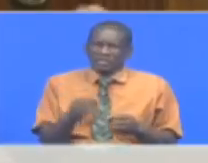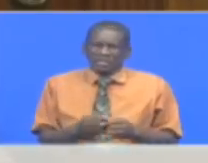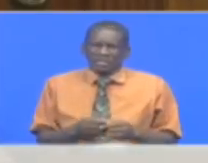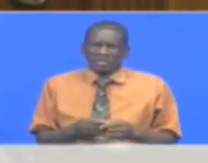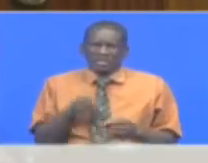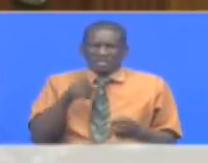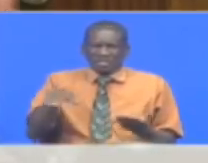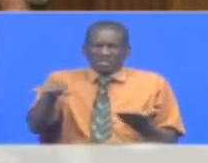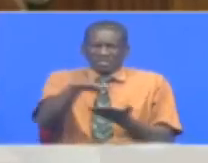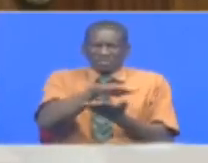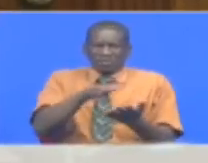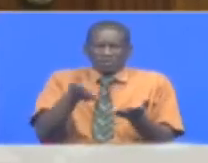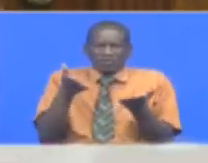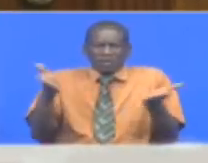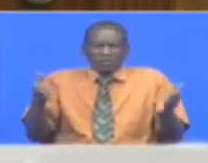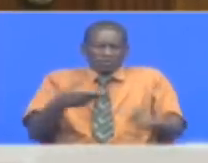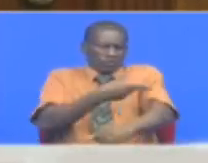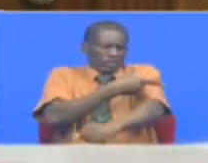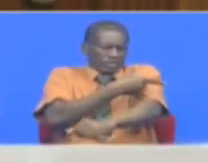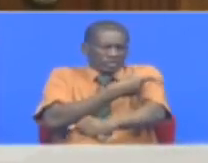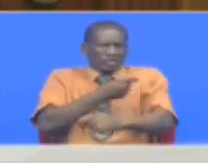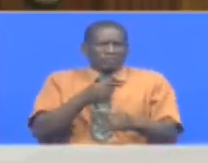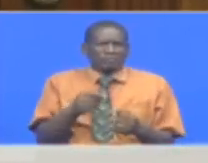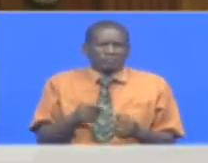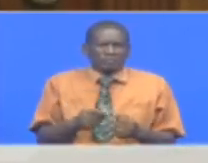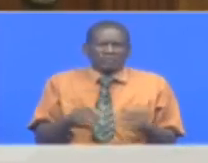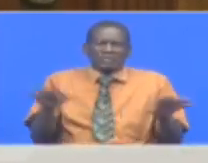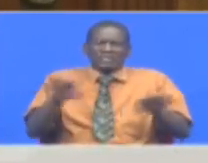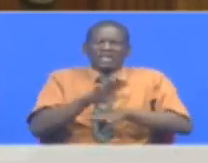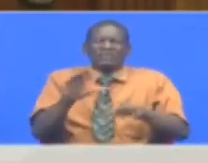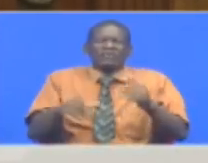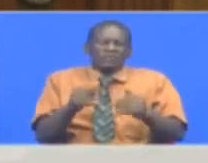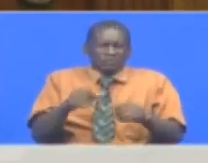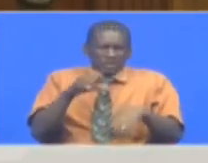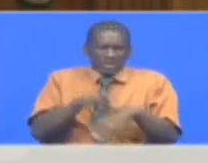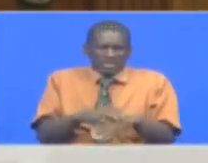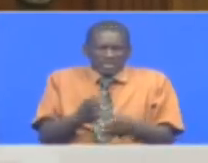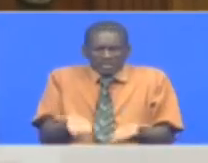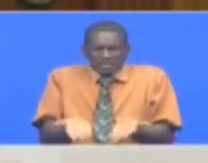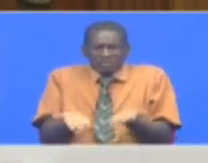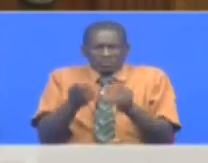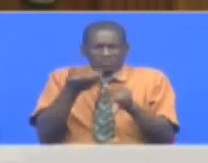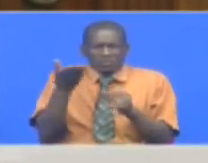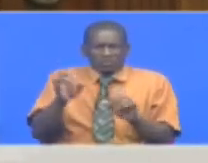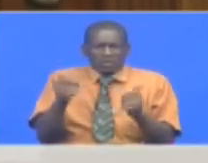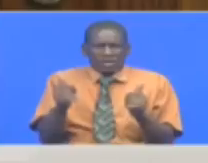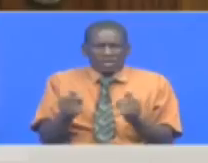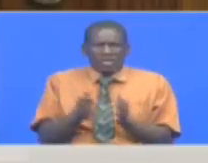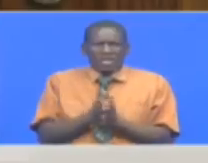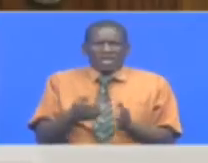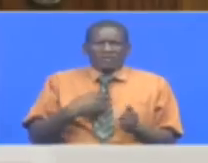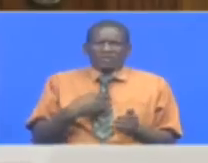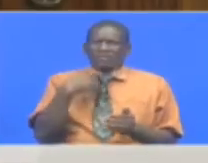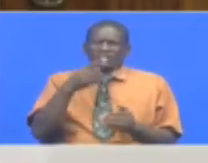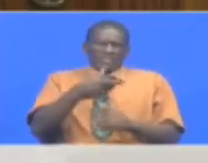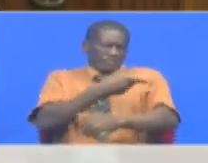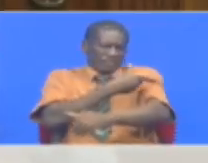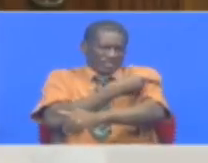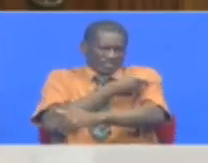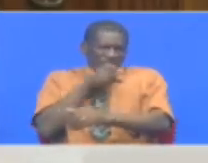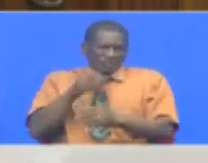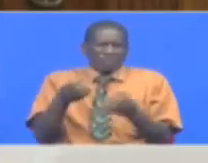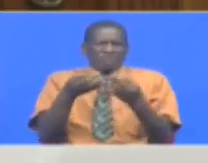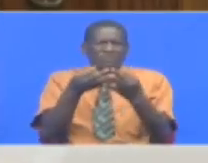based on availability. Everything that we're getting, we are pushing out. Yeah. And we have said vaccine is going to be